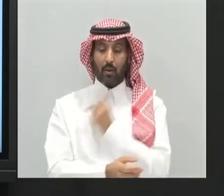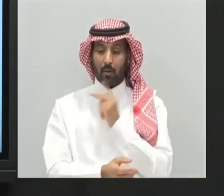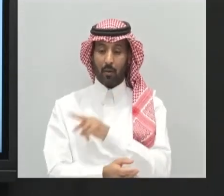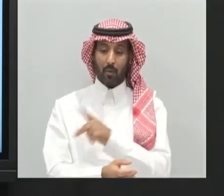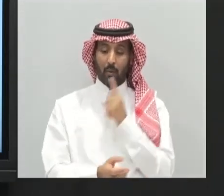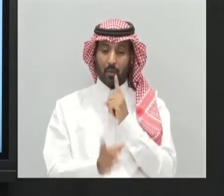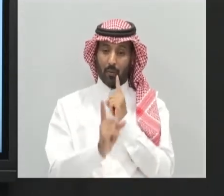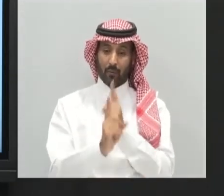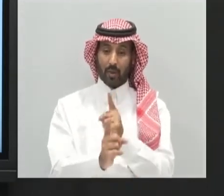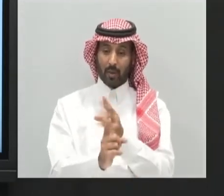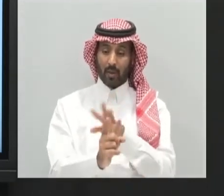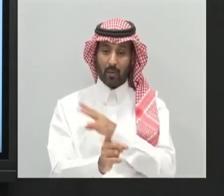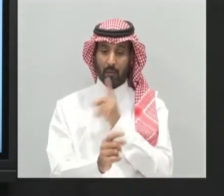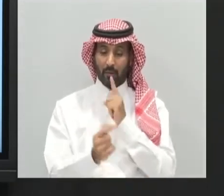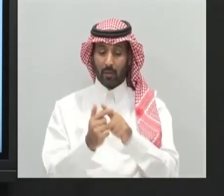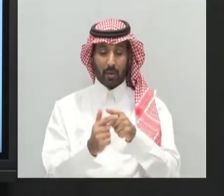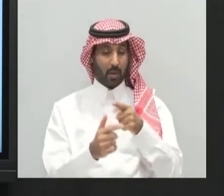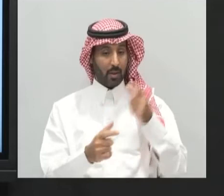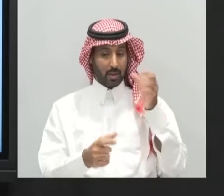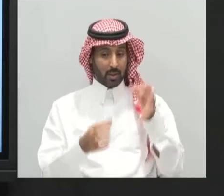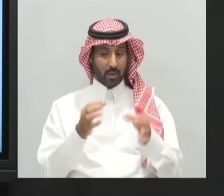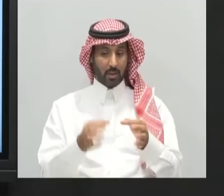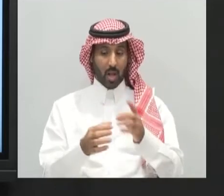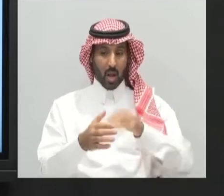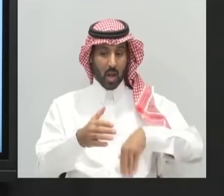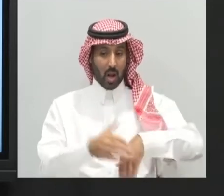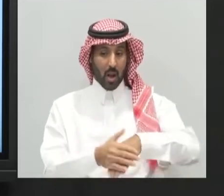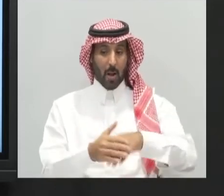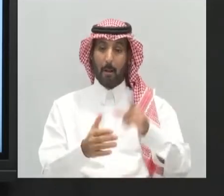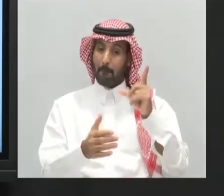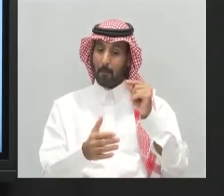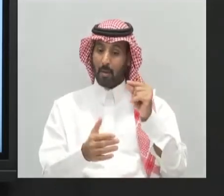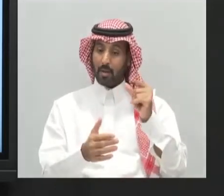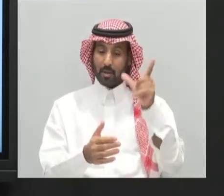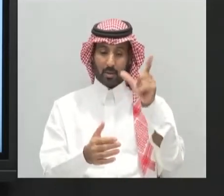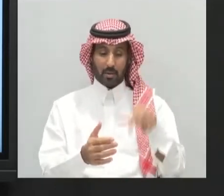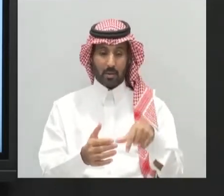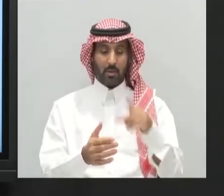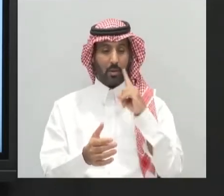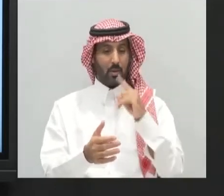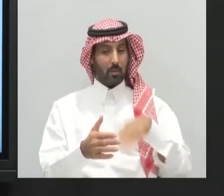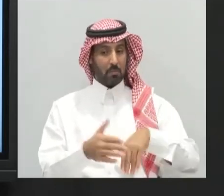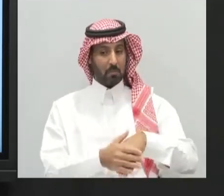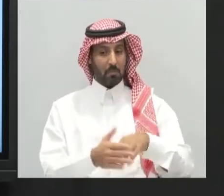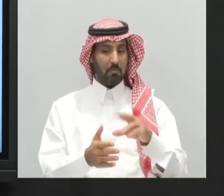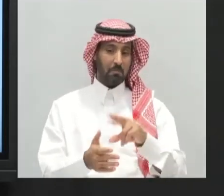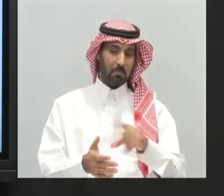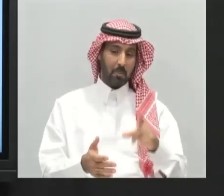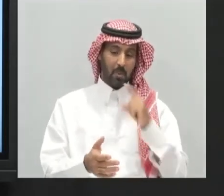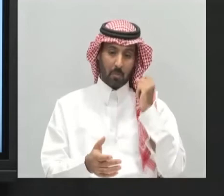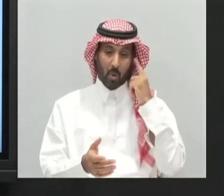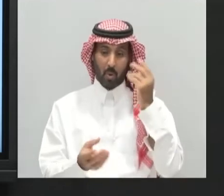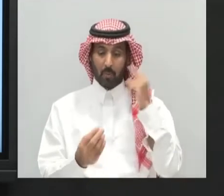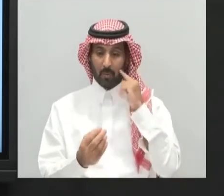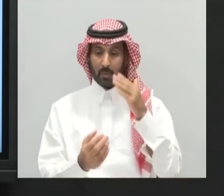a leader on a team, this makes you the perfect player or maybe the